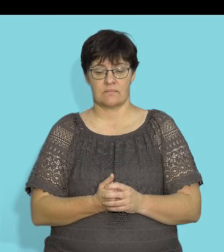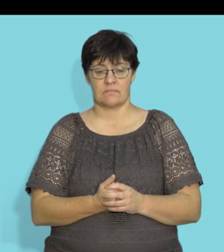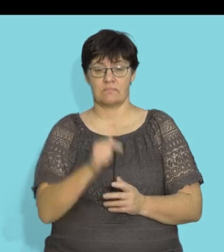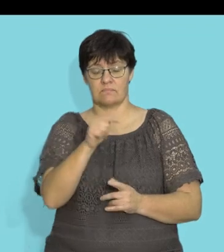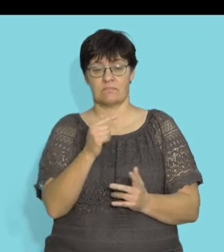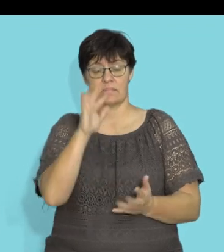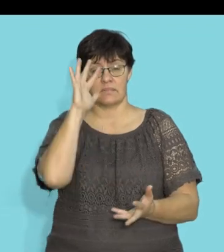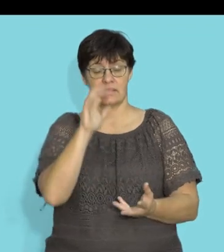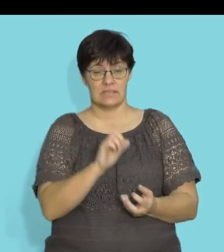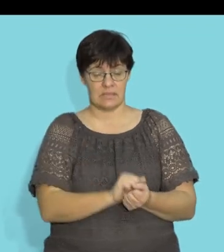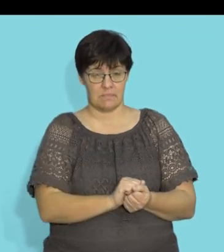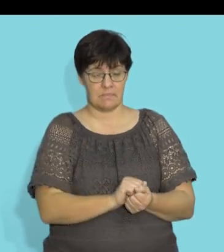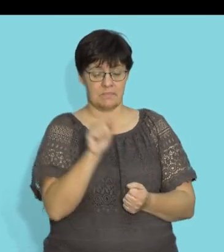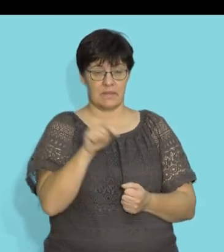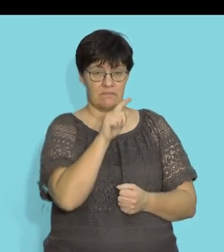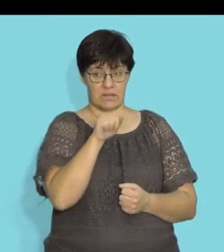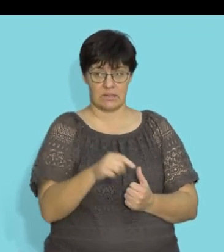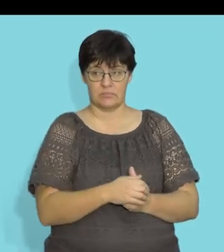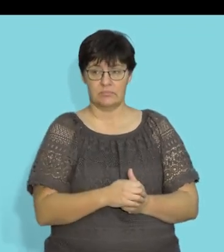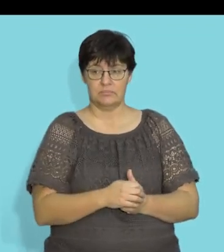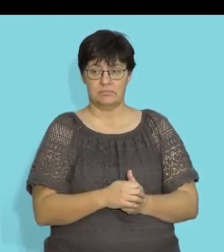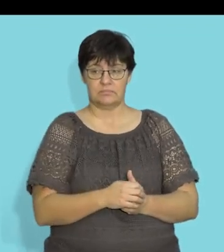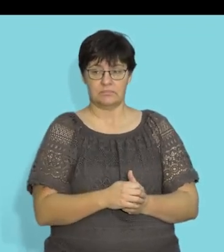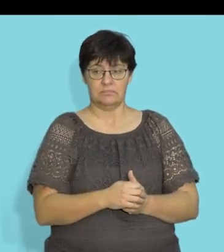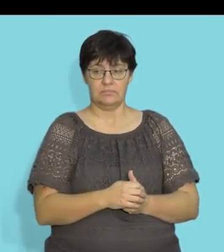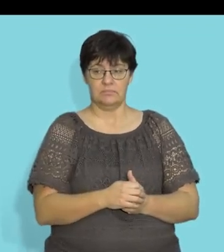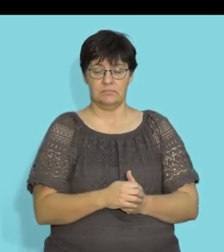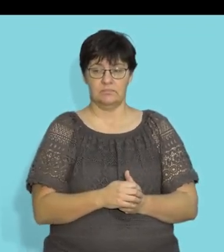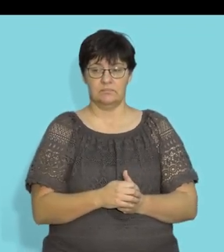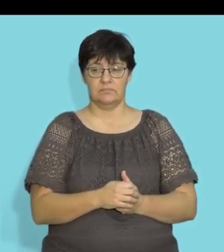the sum to infinity